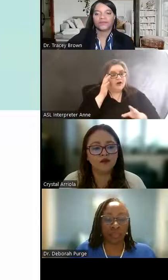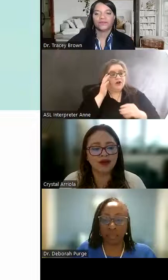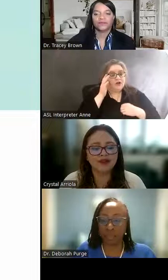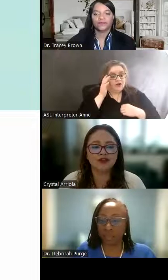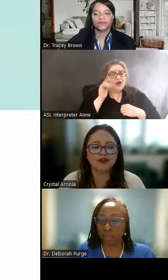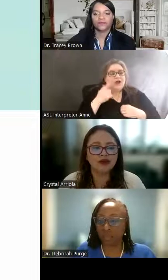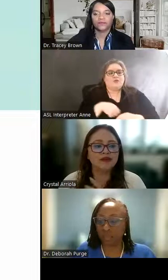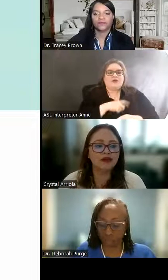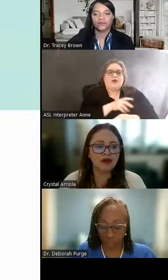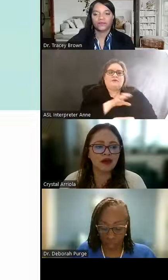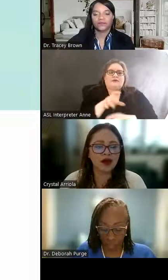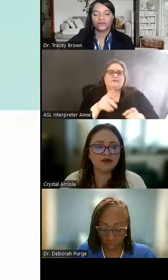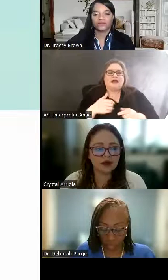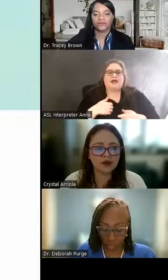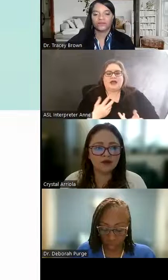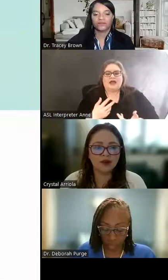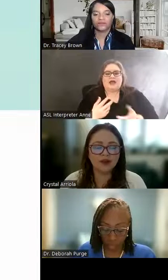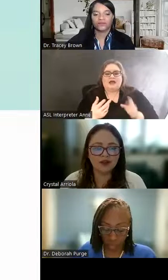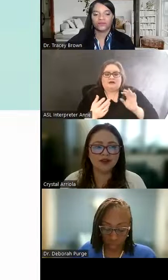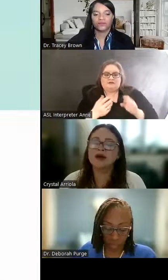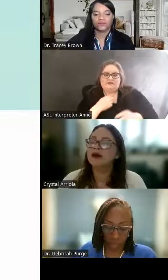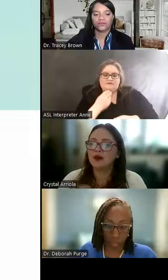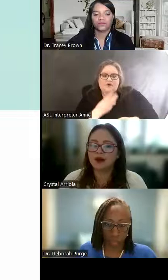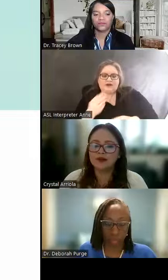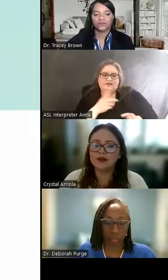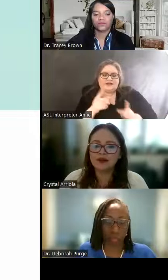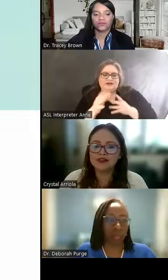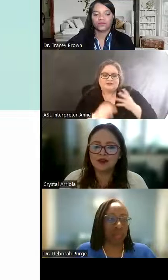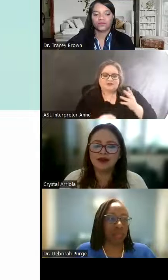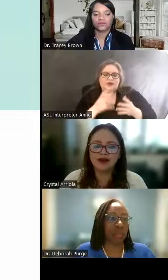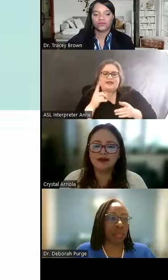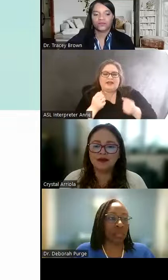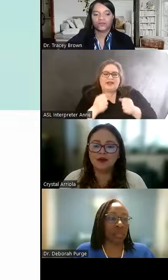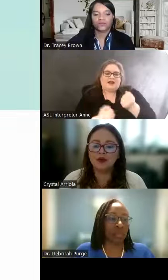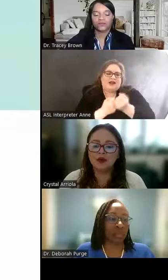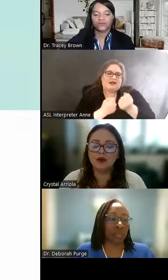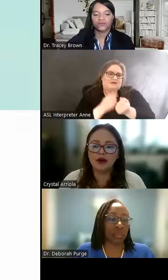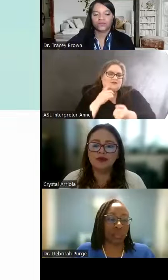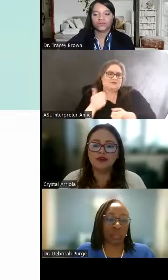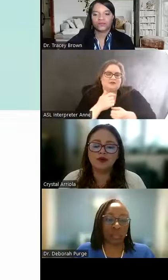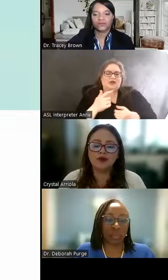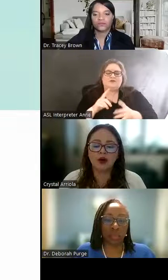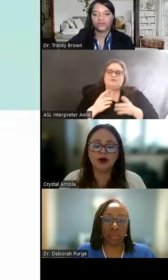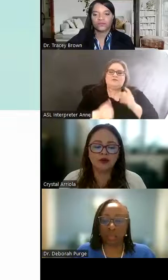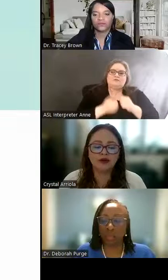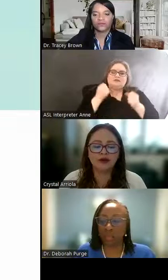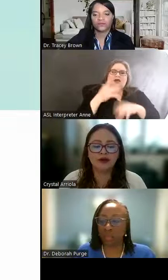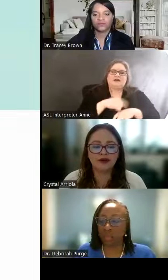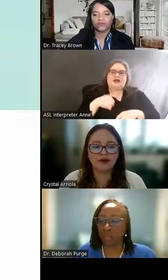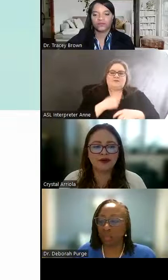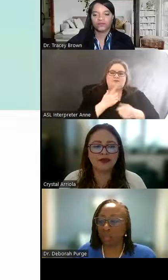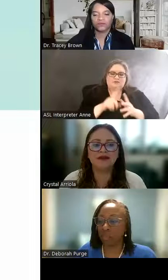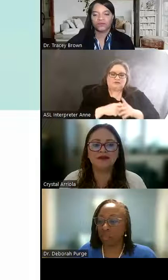have a voice and a choice so that they can advocate for themselves. A lot of times we start as the advocate, but what we want to do is empower youth